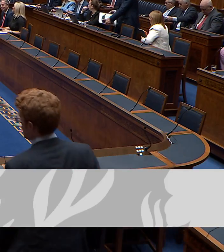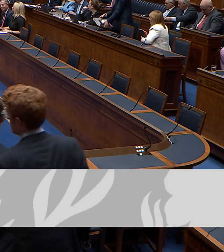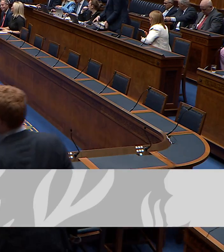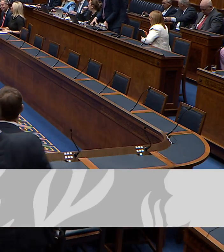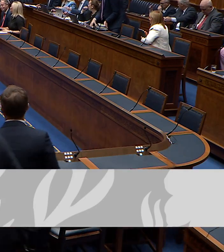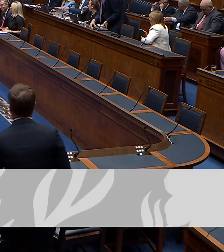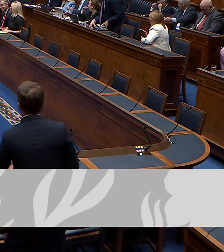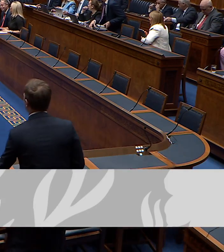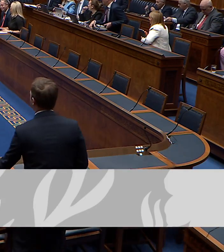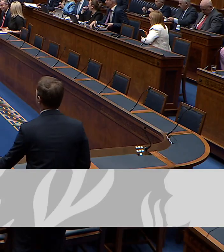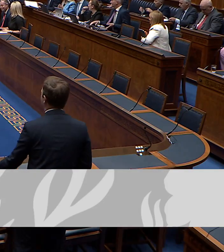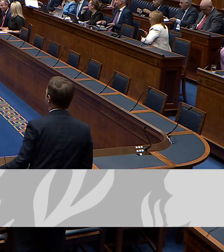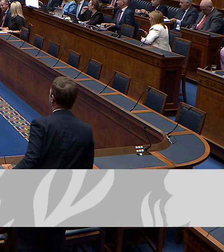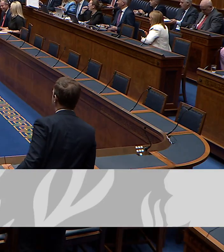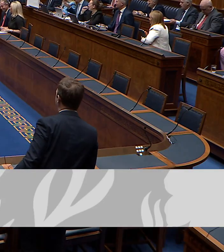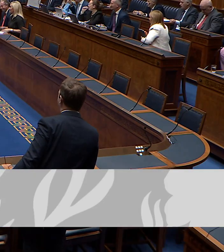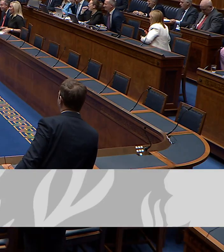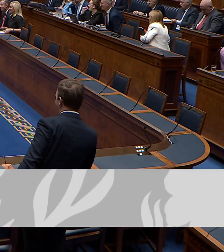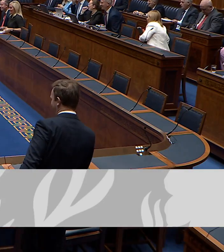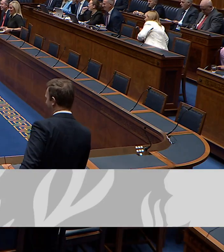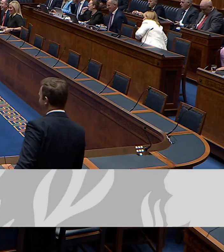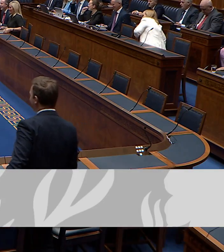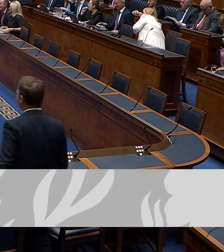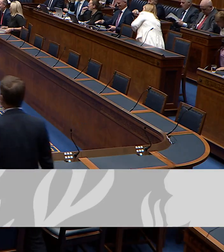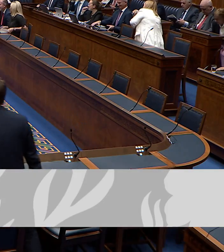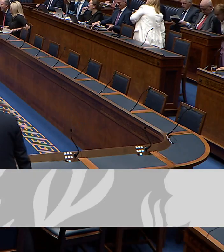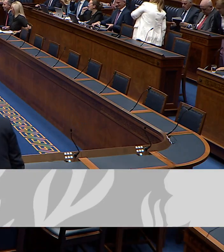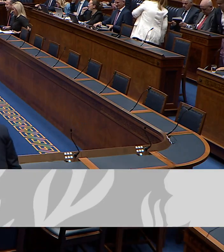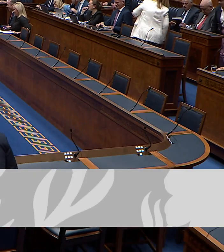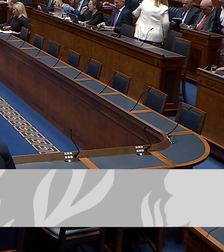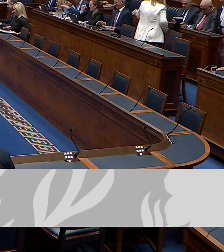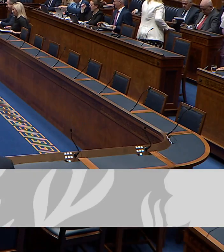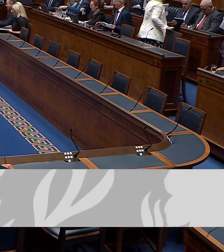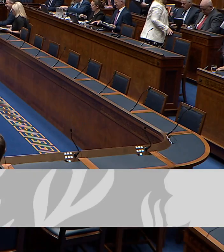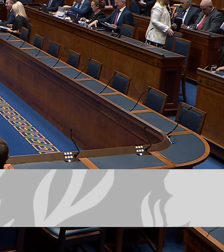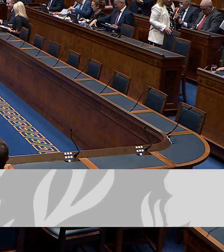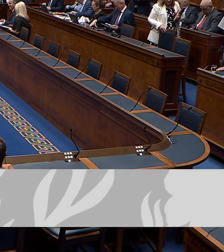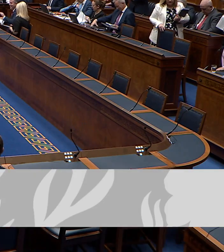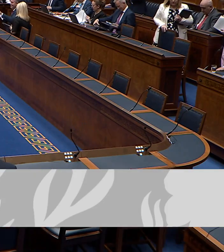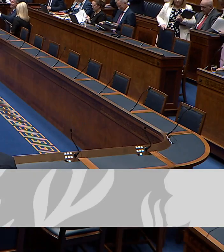Education 16, so we'll see if Finance Minister can do any better. And I call Doug Beattie.